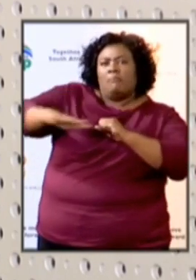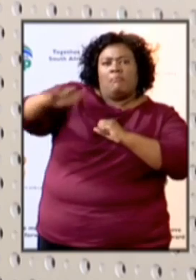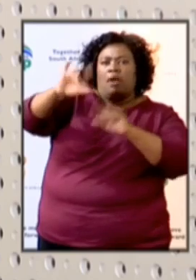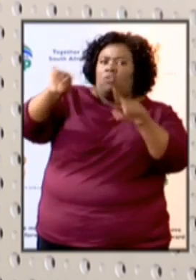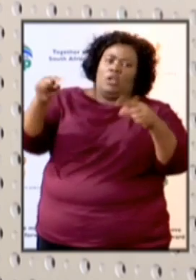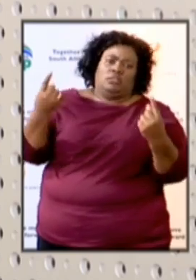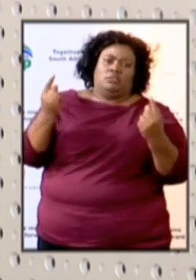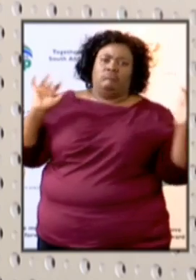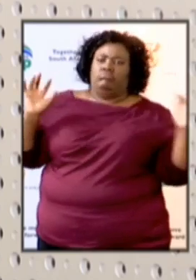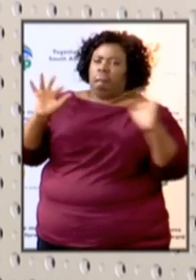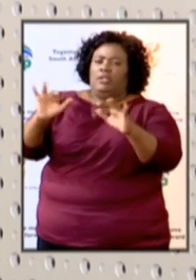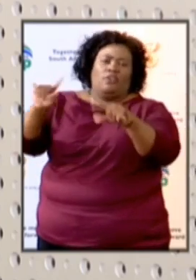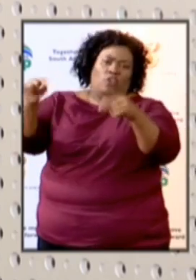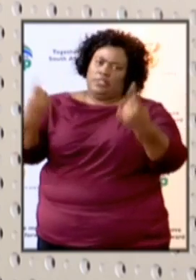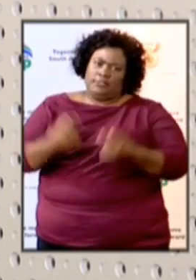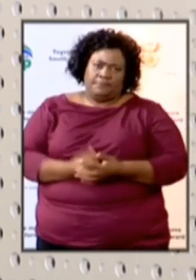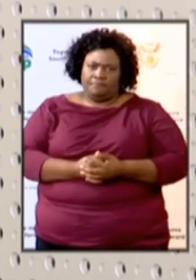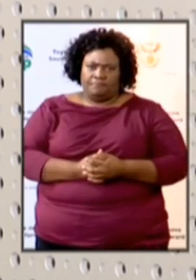out.